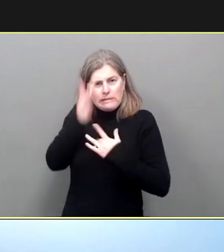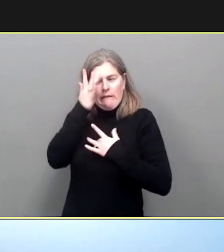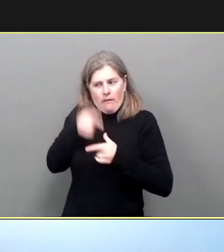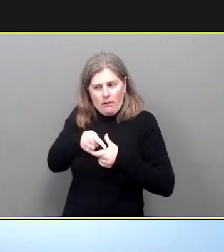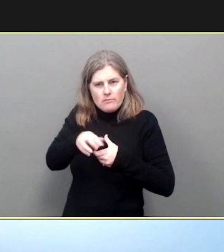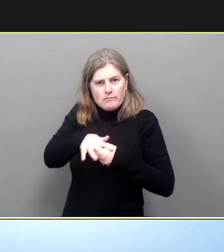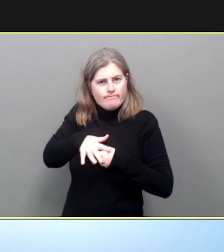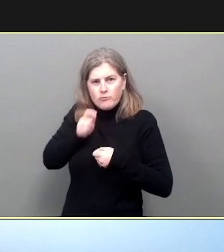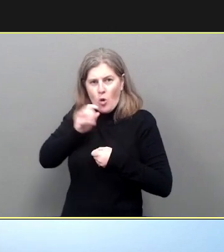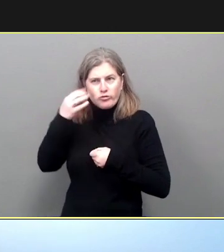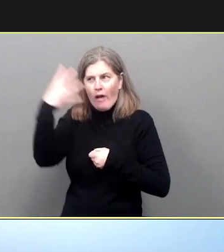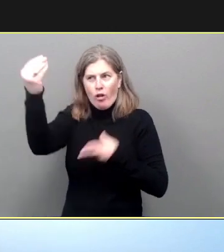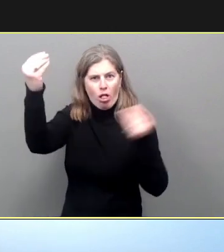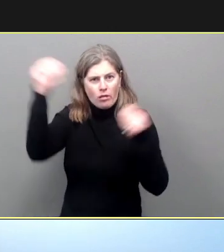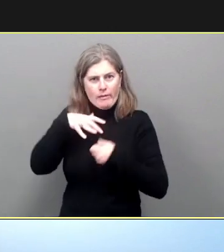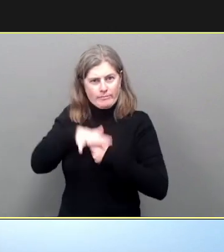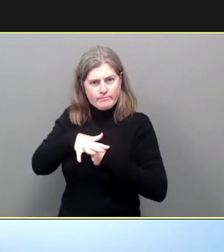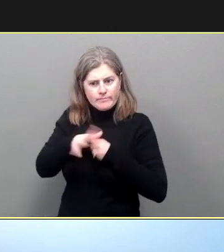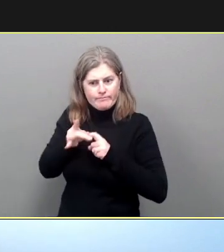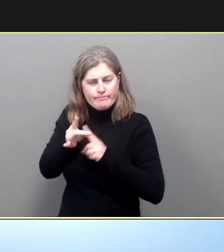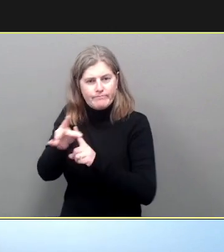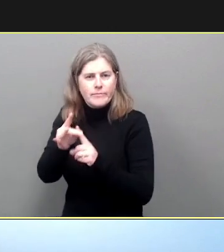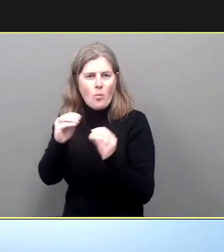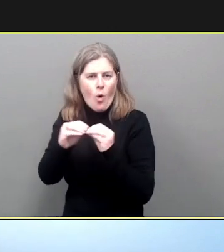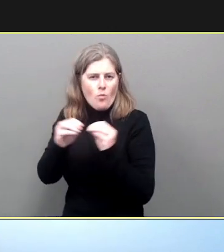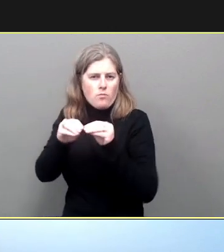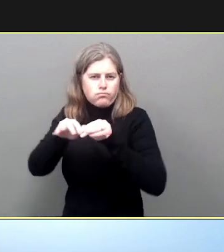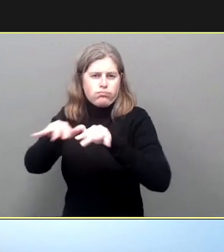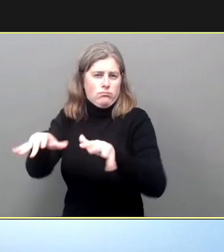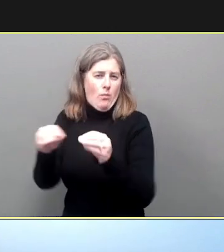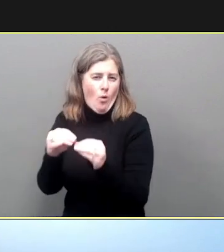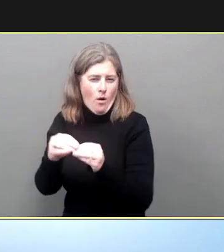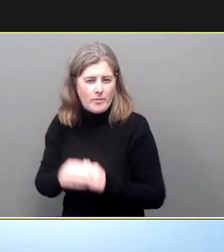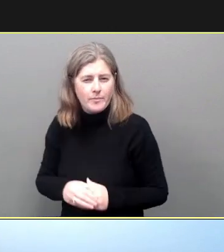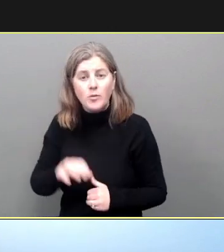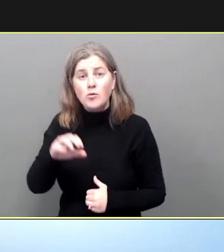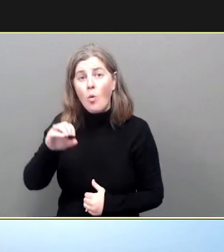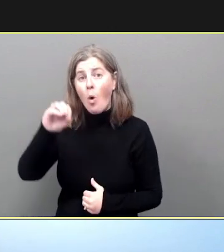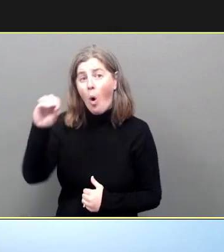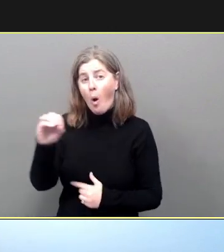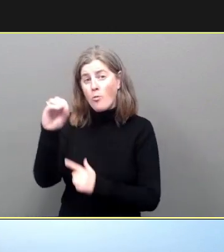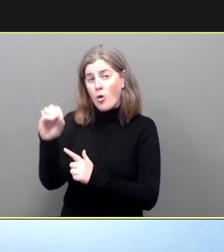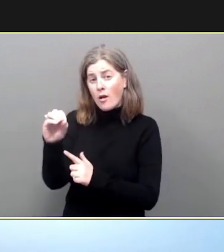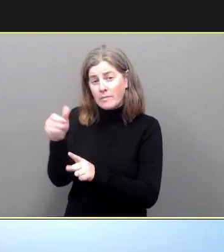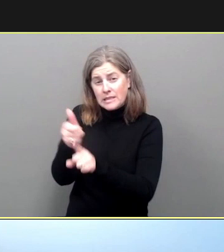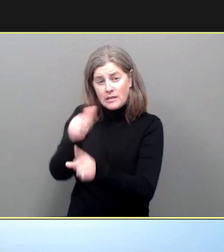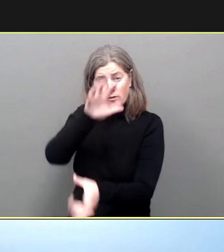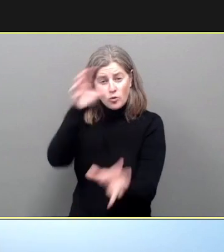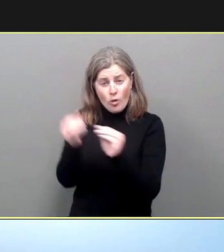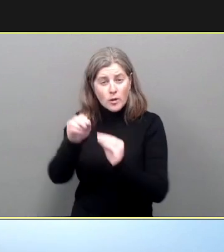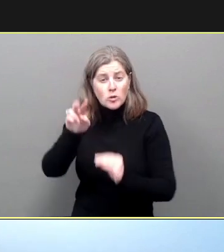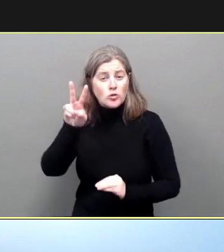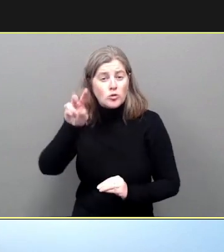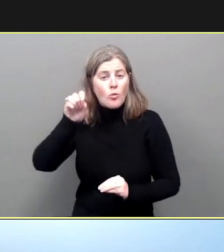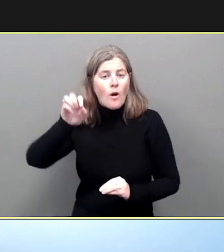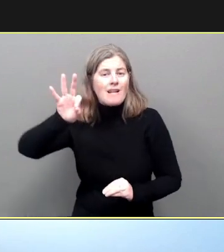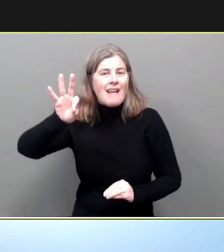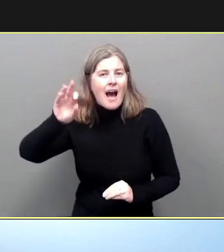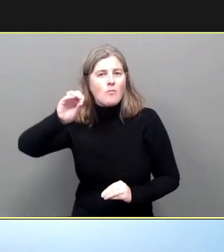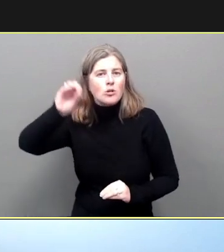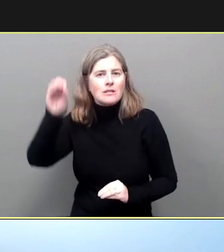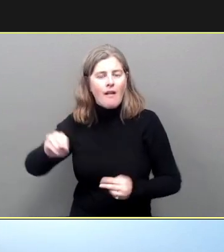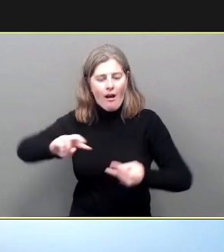being increasingly reported. So Omicron accounted for 2.9% of